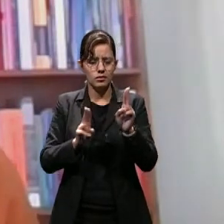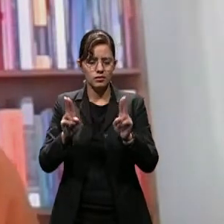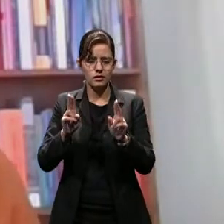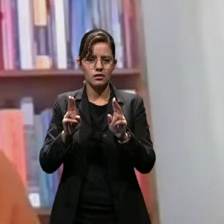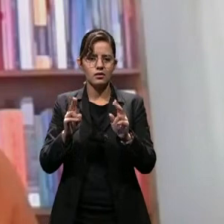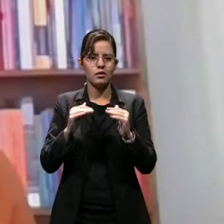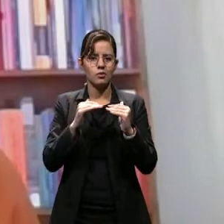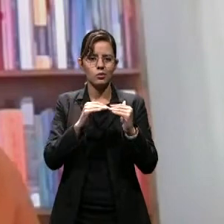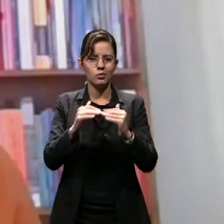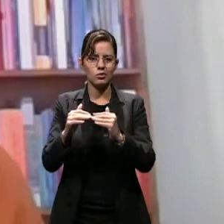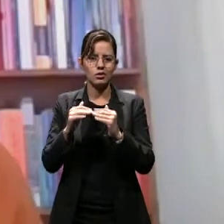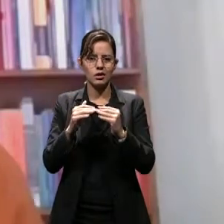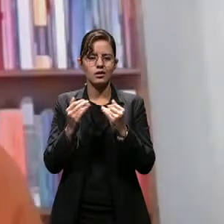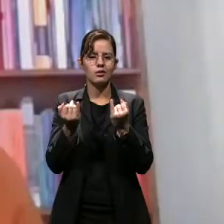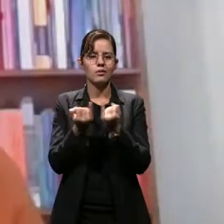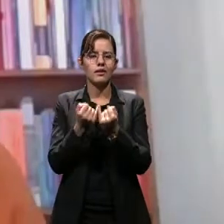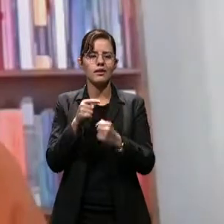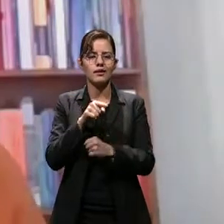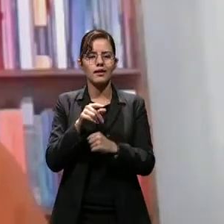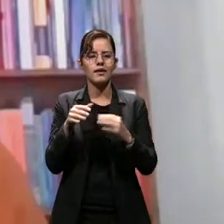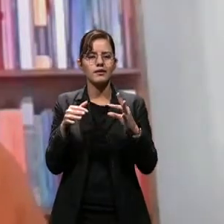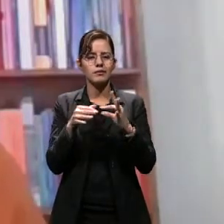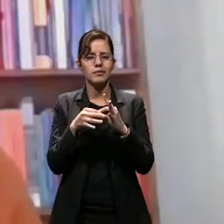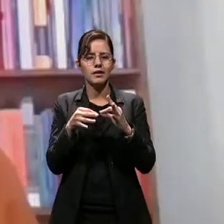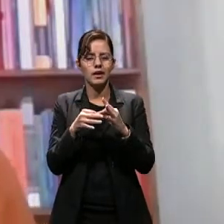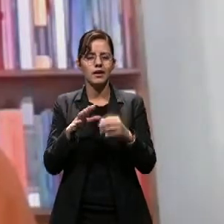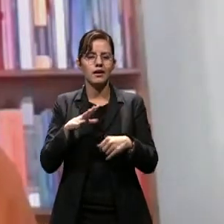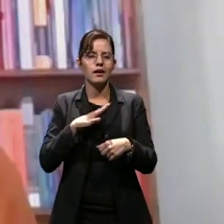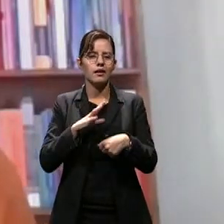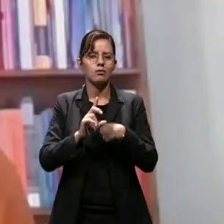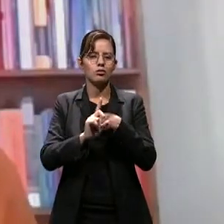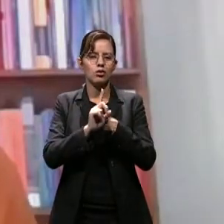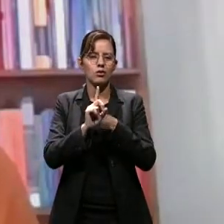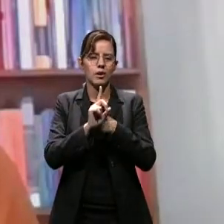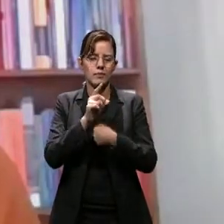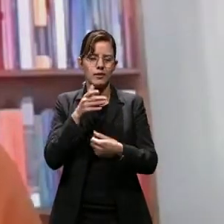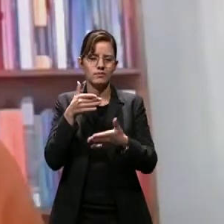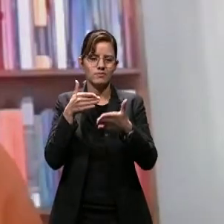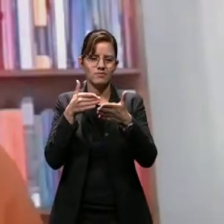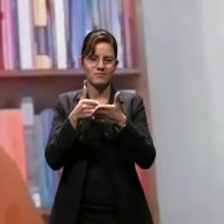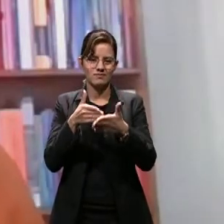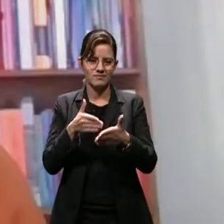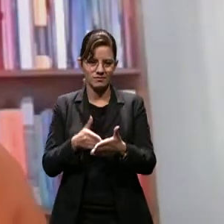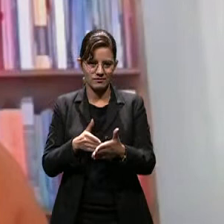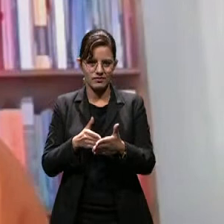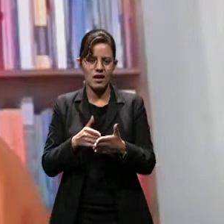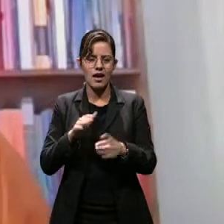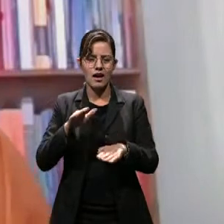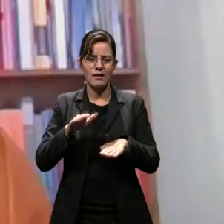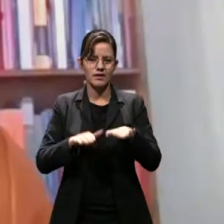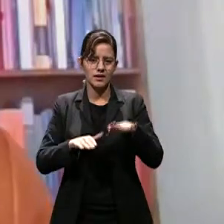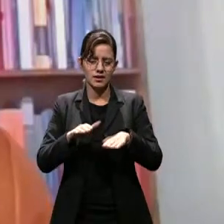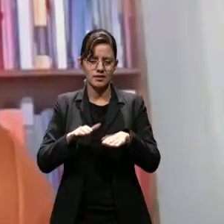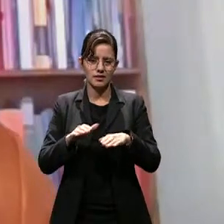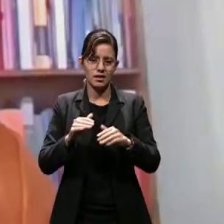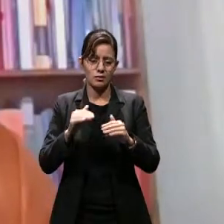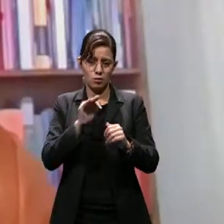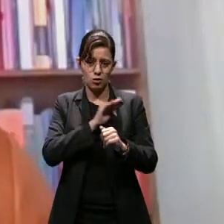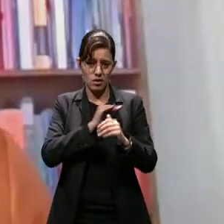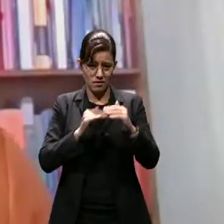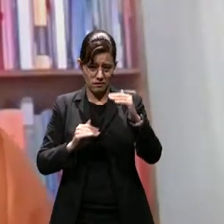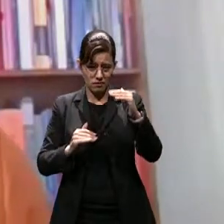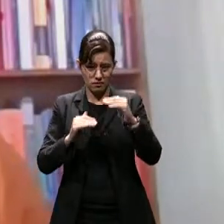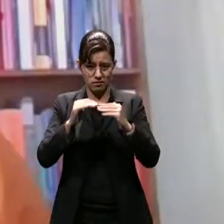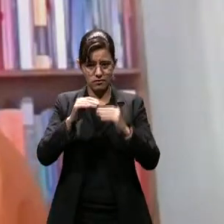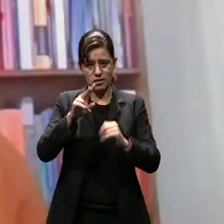with barriers and obstacles of gender that are not allowing for equality